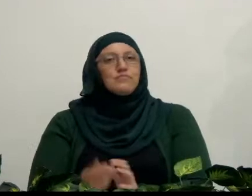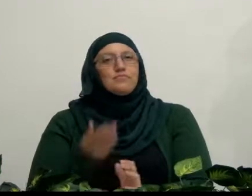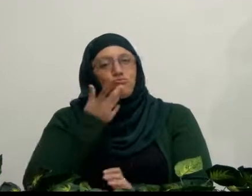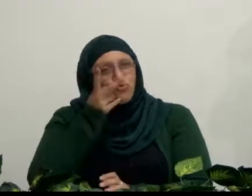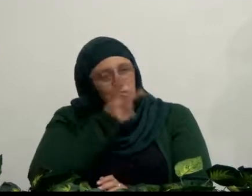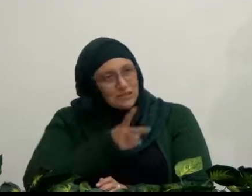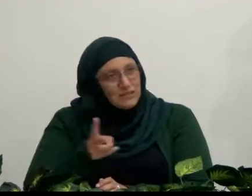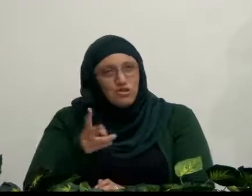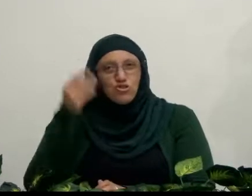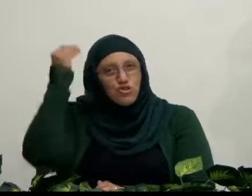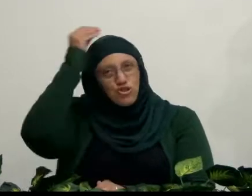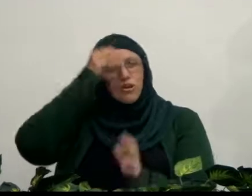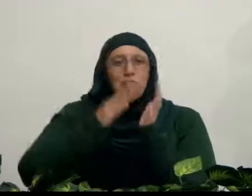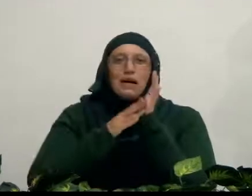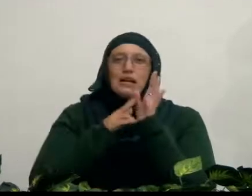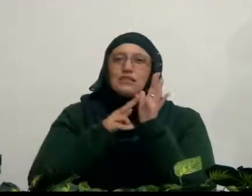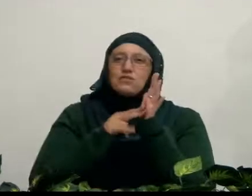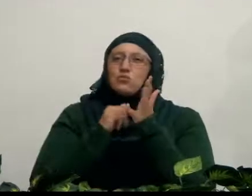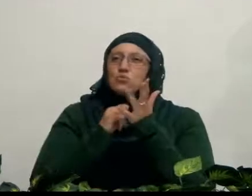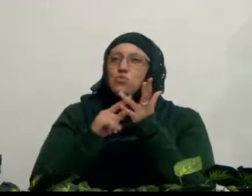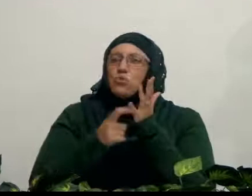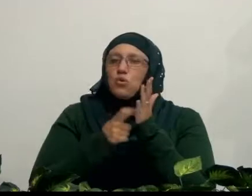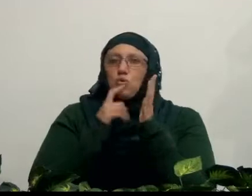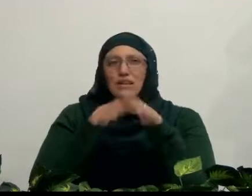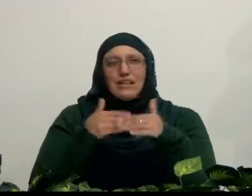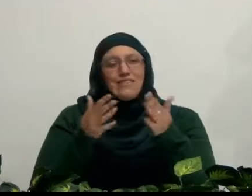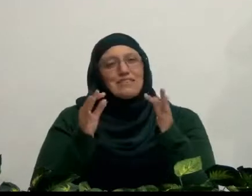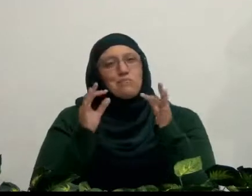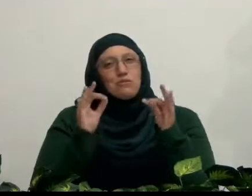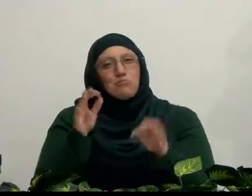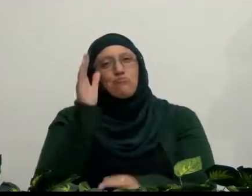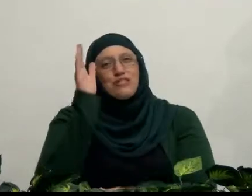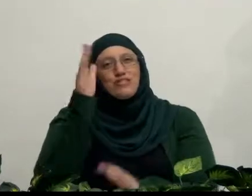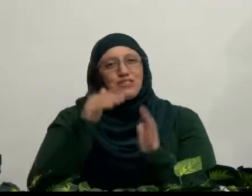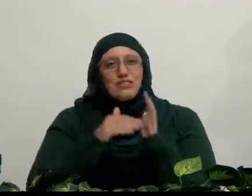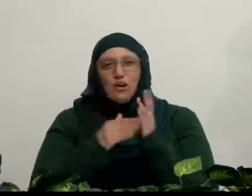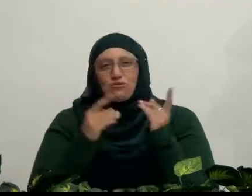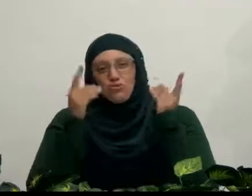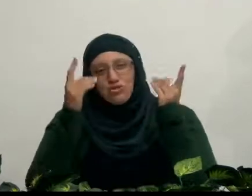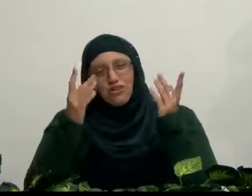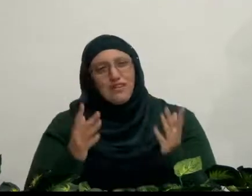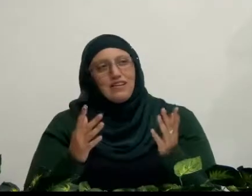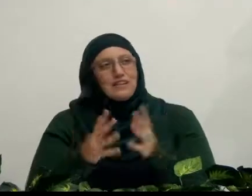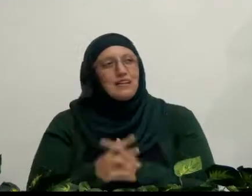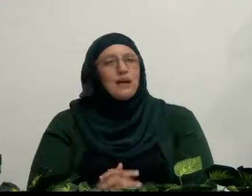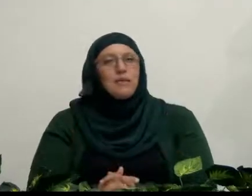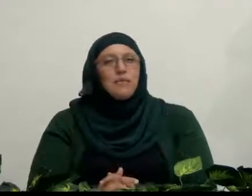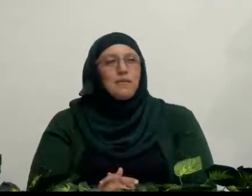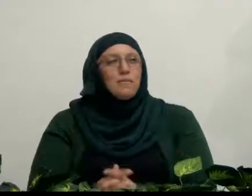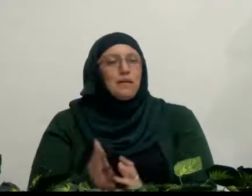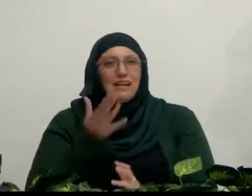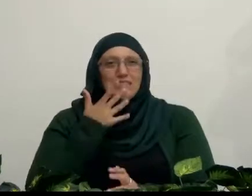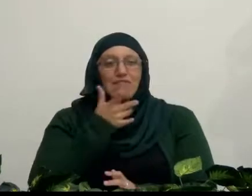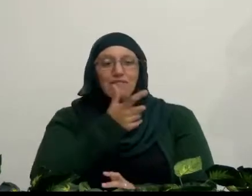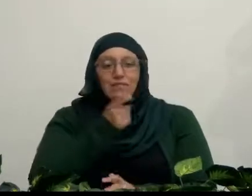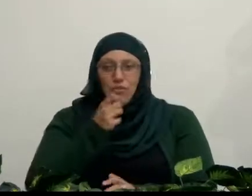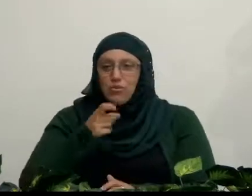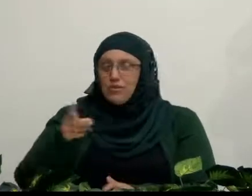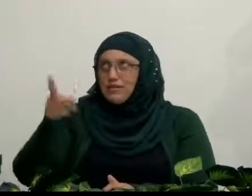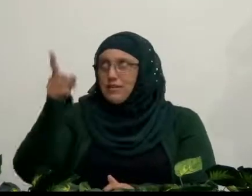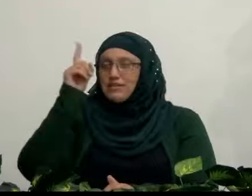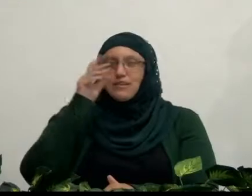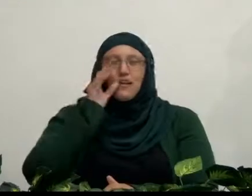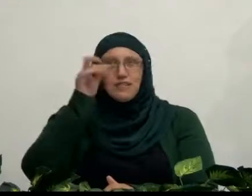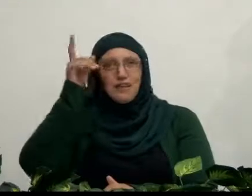Sheikh Mansour will now give a special presentation. Please invite this with a salawat